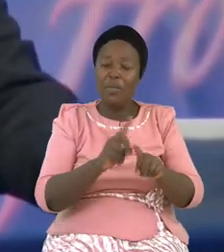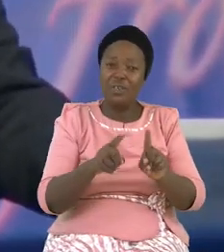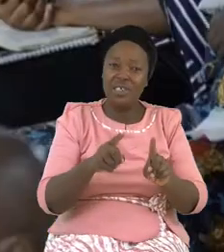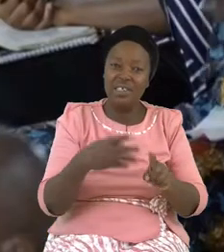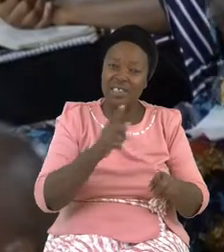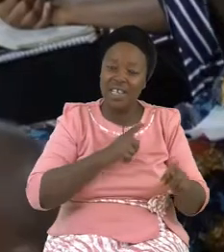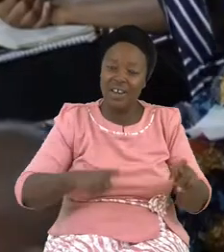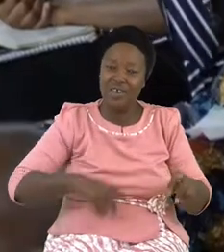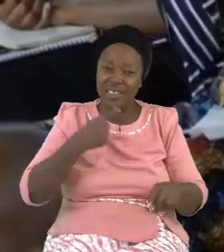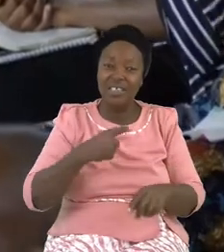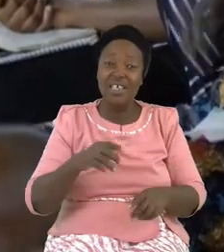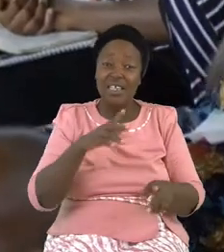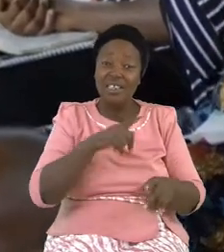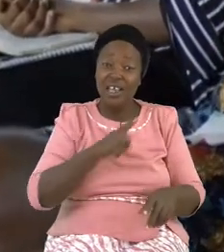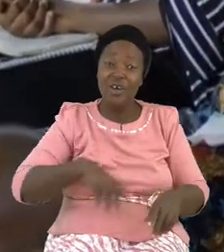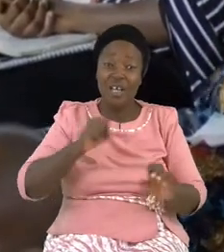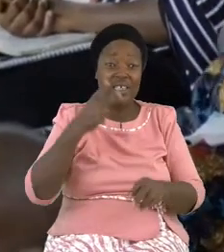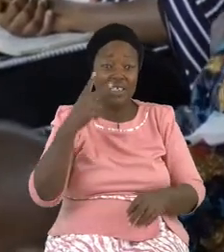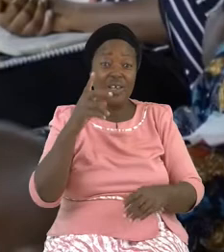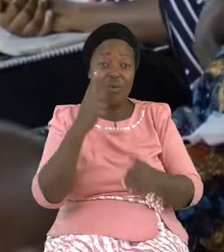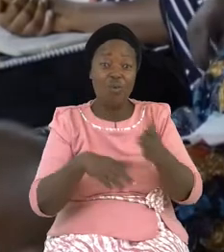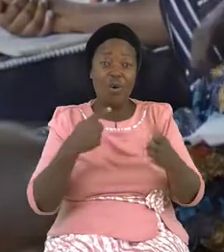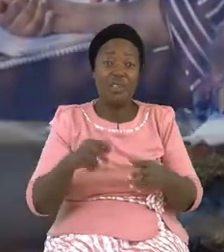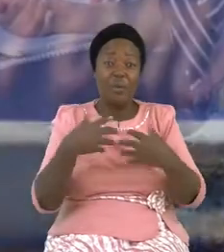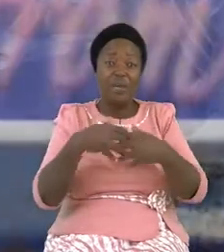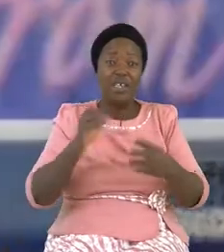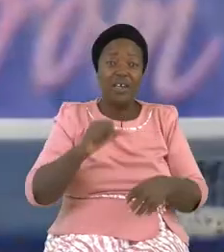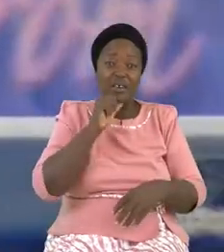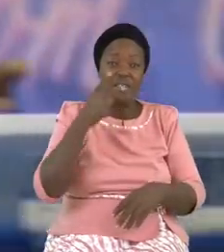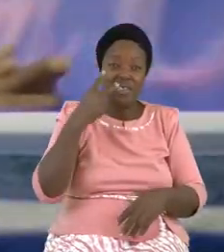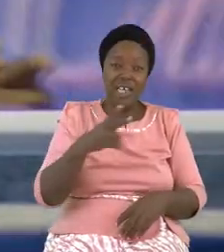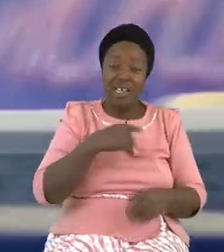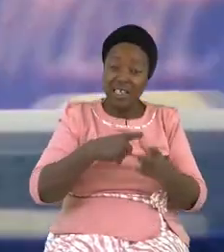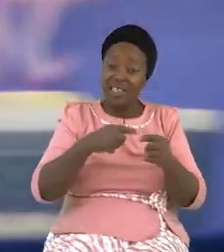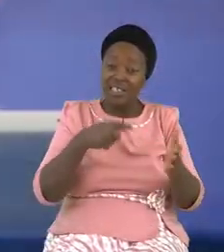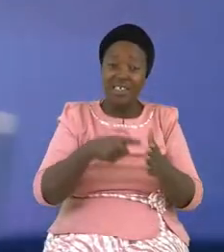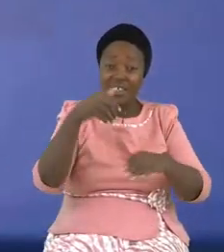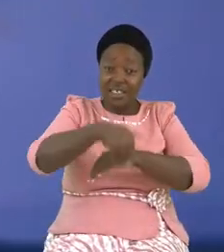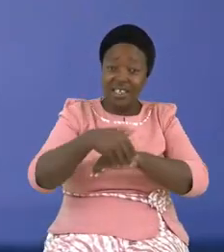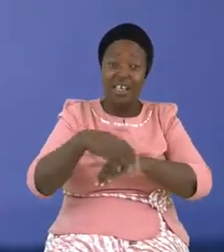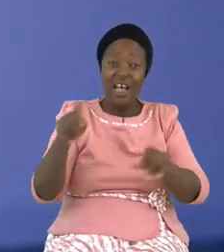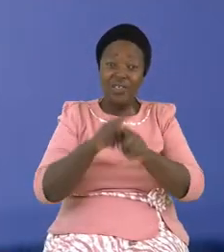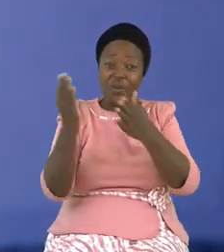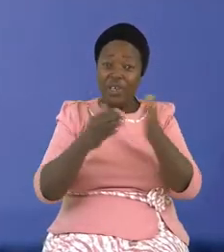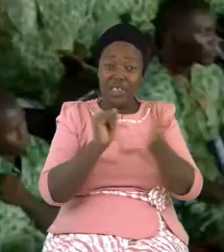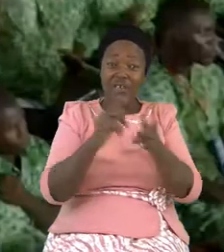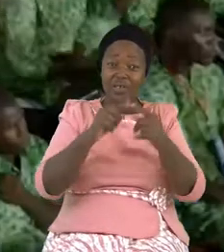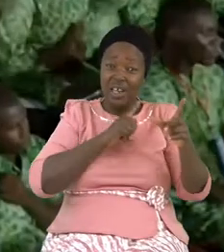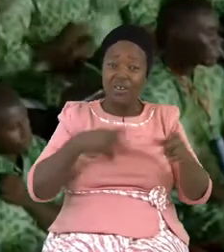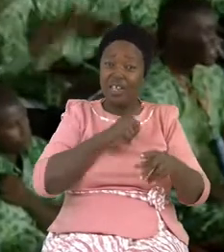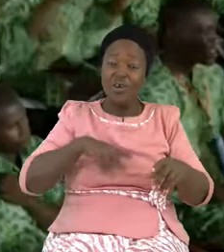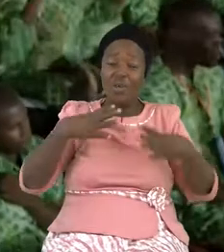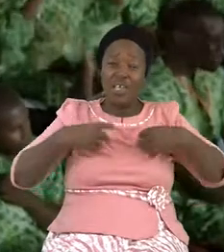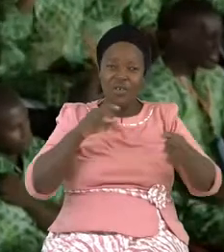see. And then tonight, as you bring that to the Lord will heal you in Jesus'